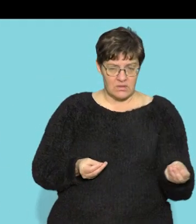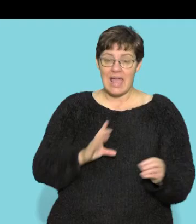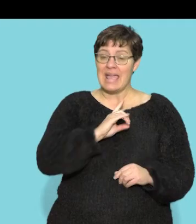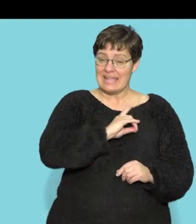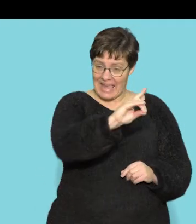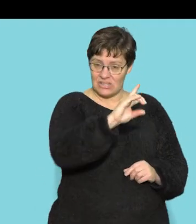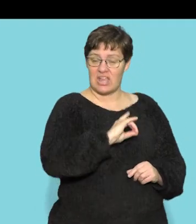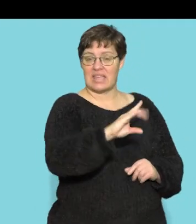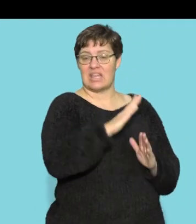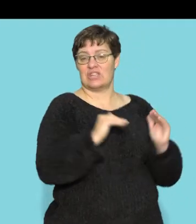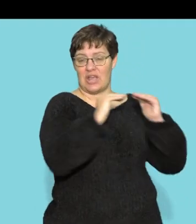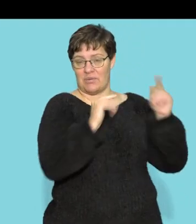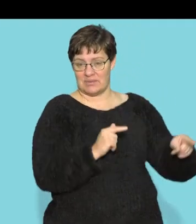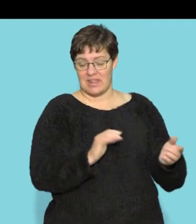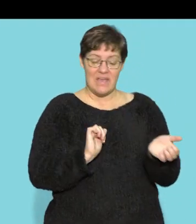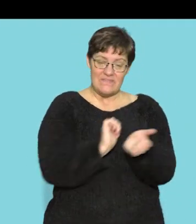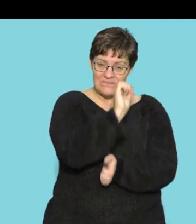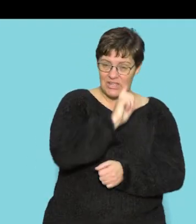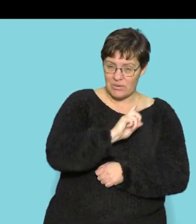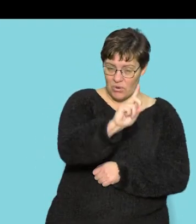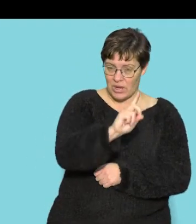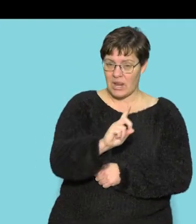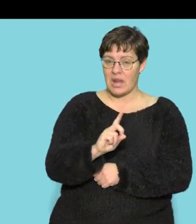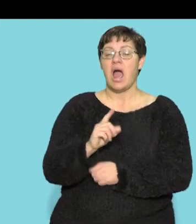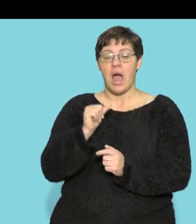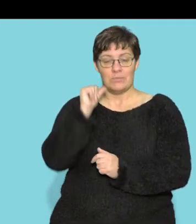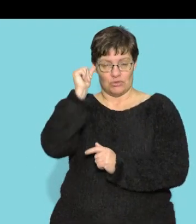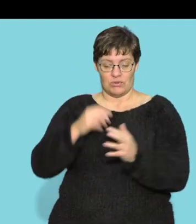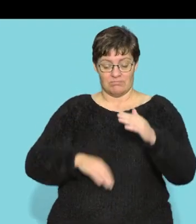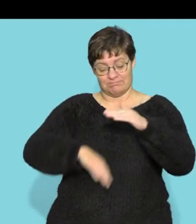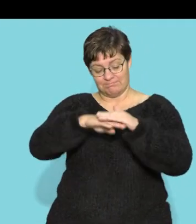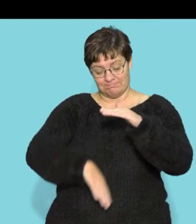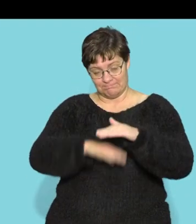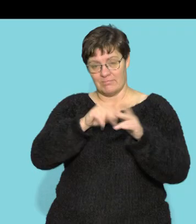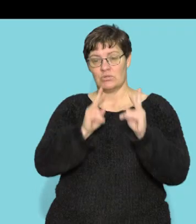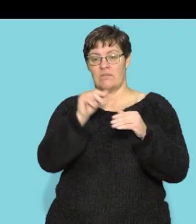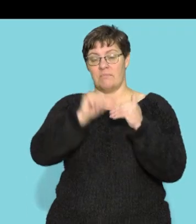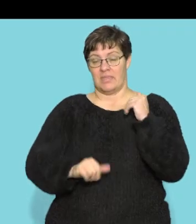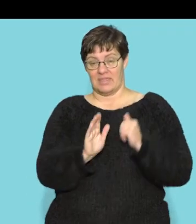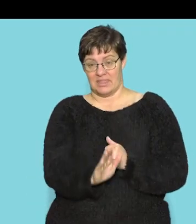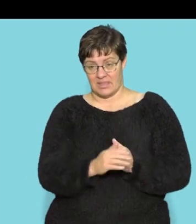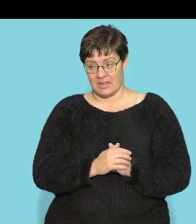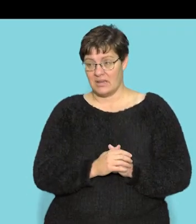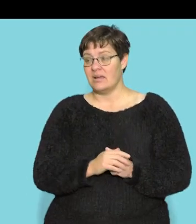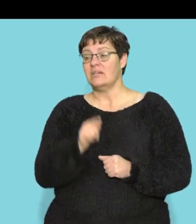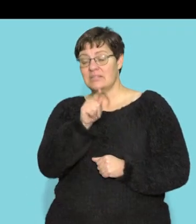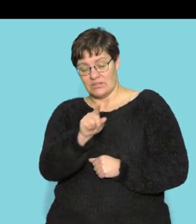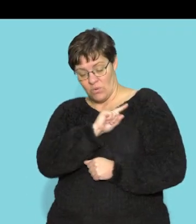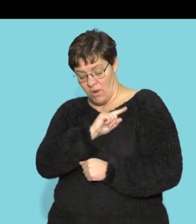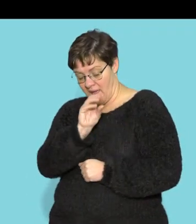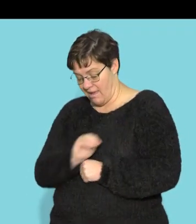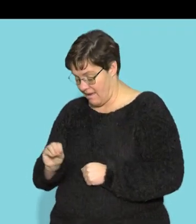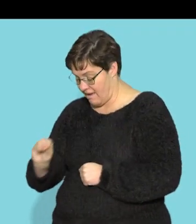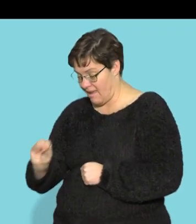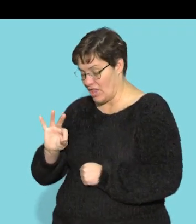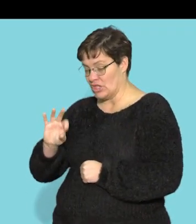cash equivalents. I say fixed deposit maturing within 12 months, and therefore I have that 30,000.